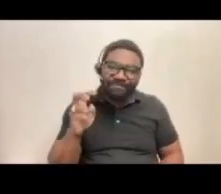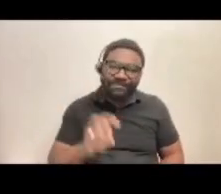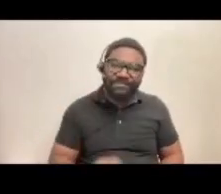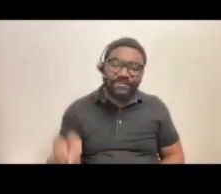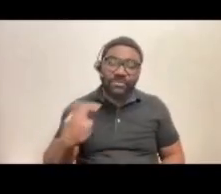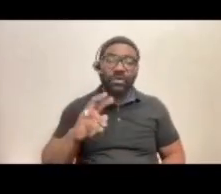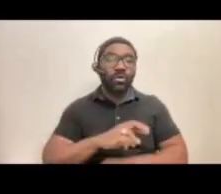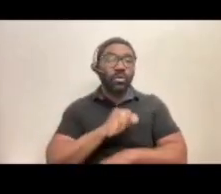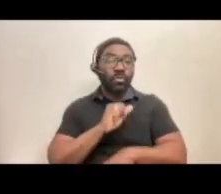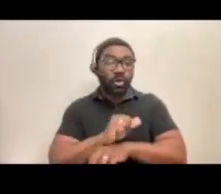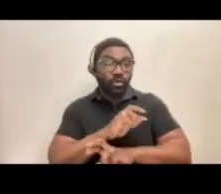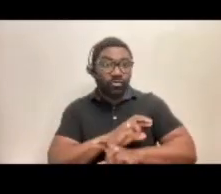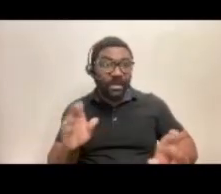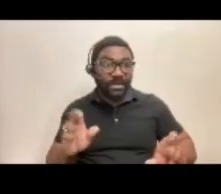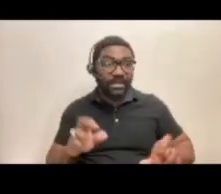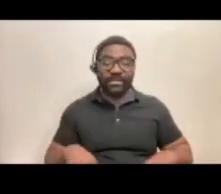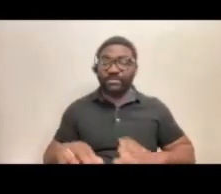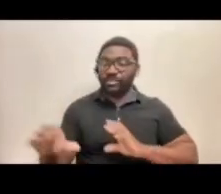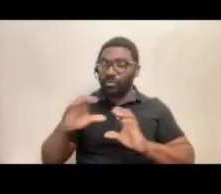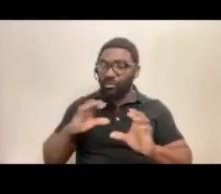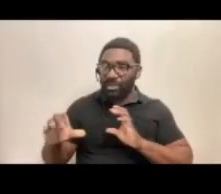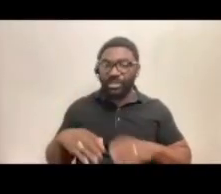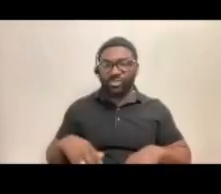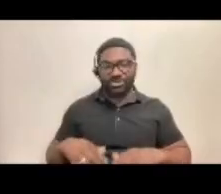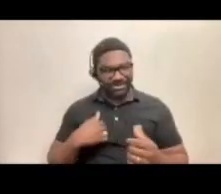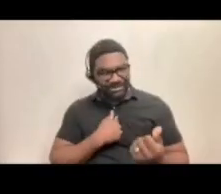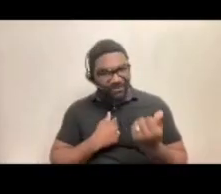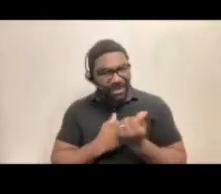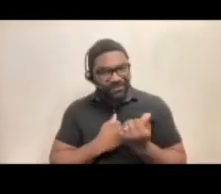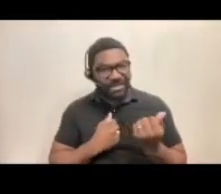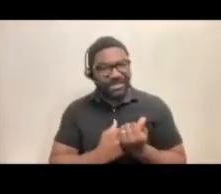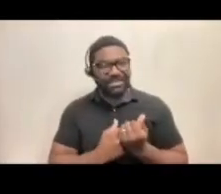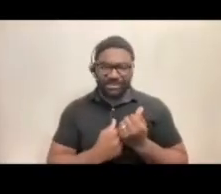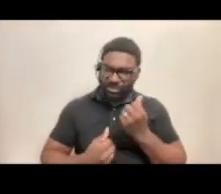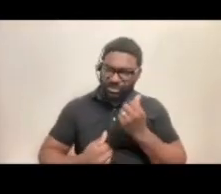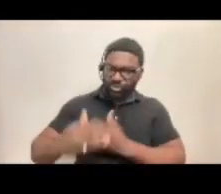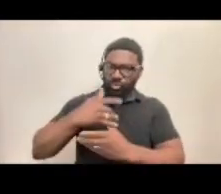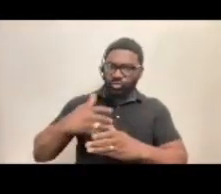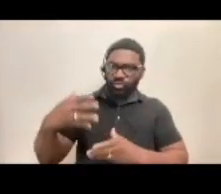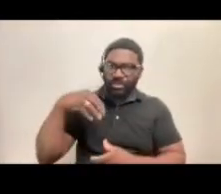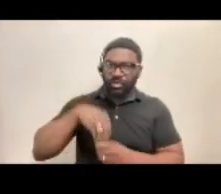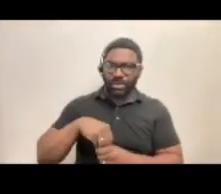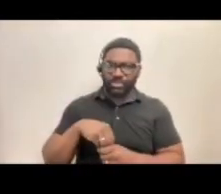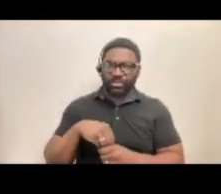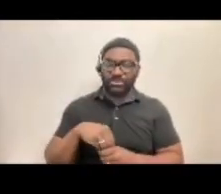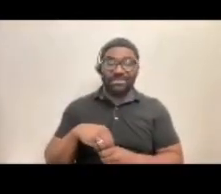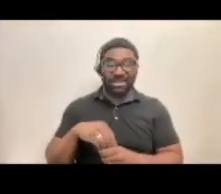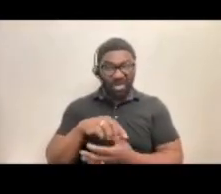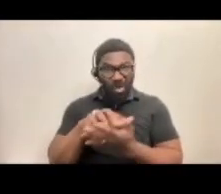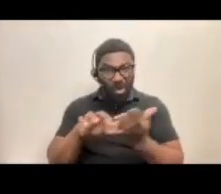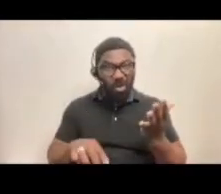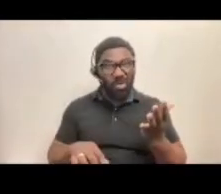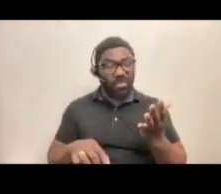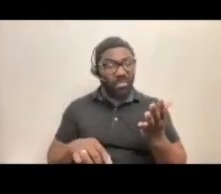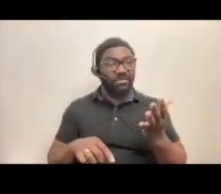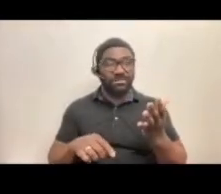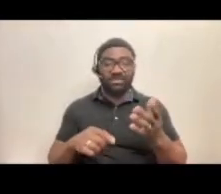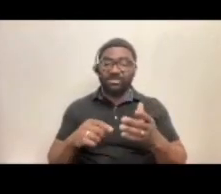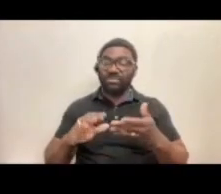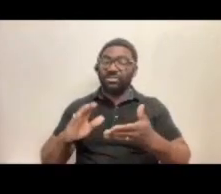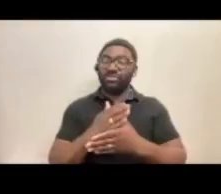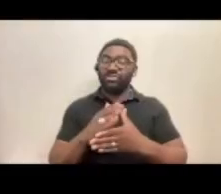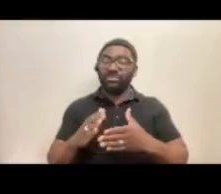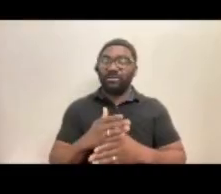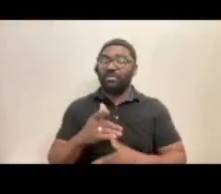self advocacy, education, and social integration. And these priorities are shared by ODEP and